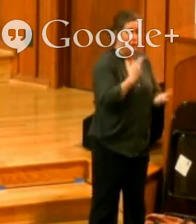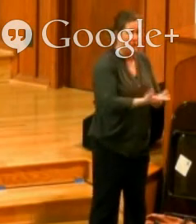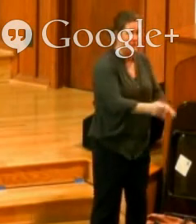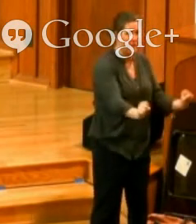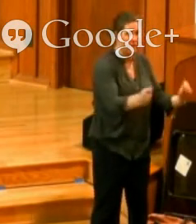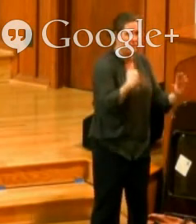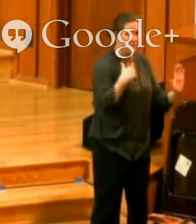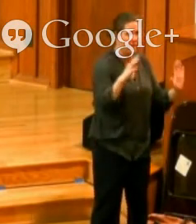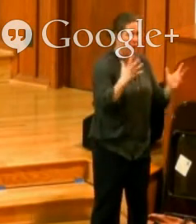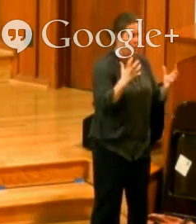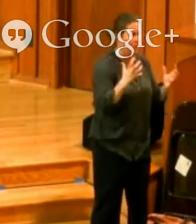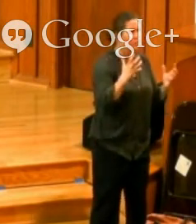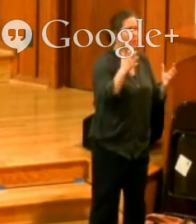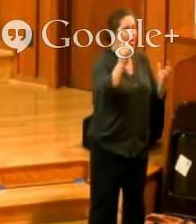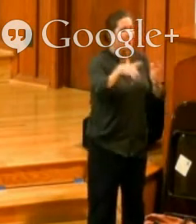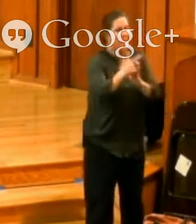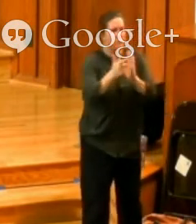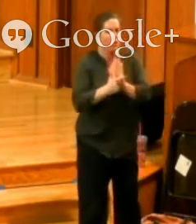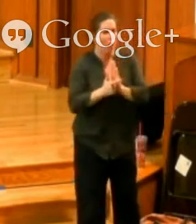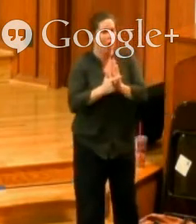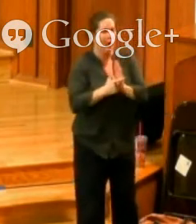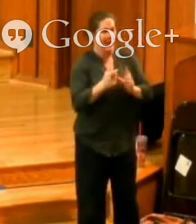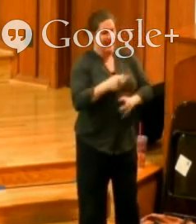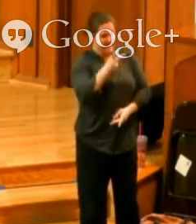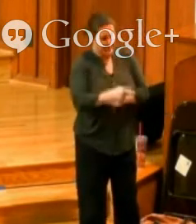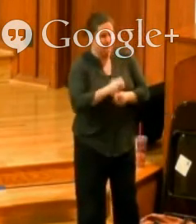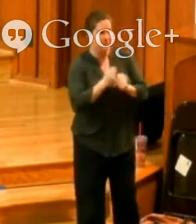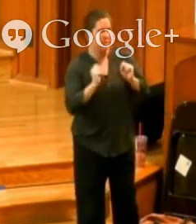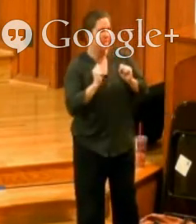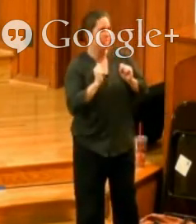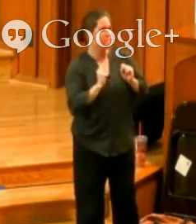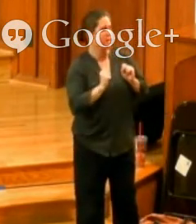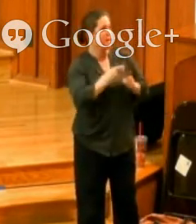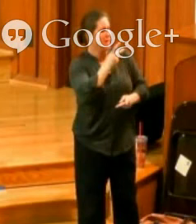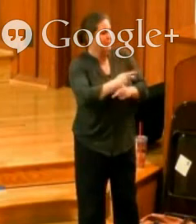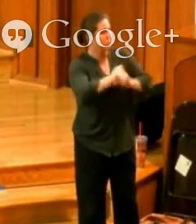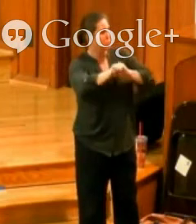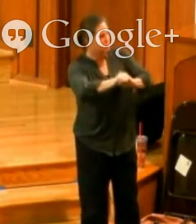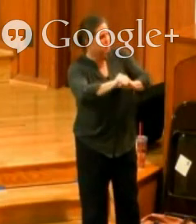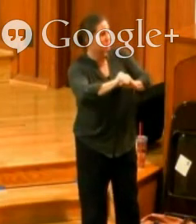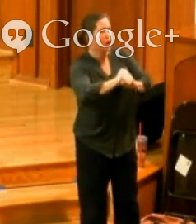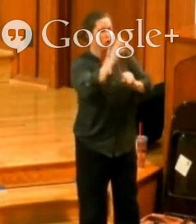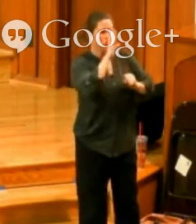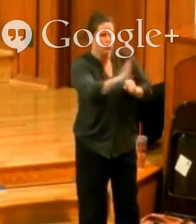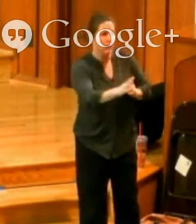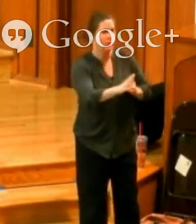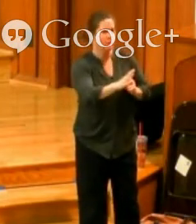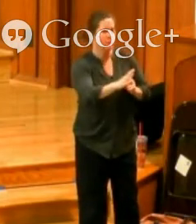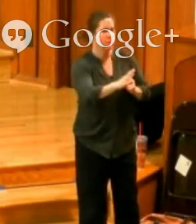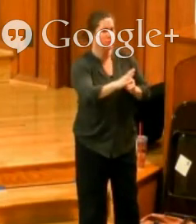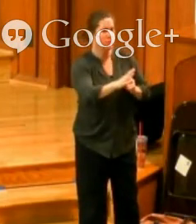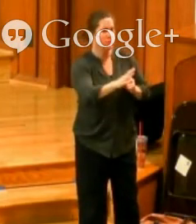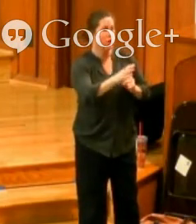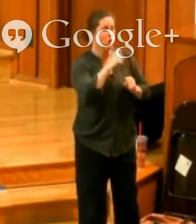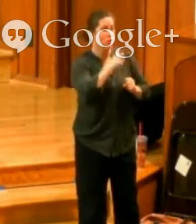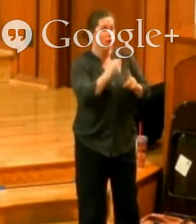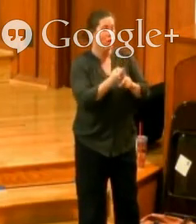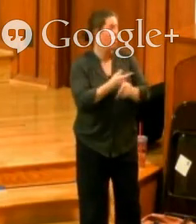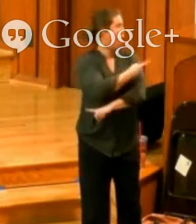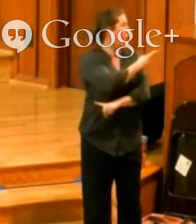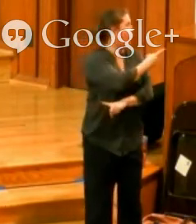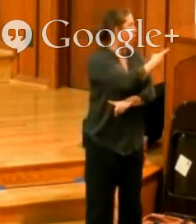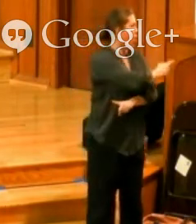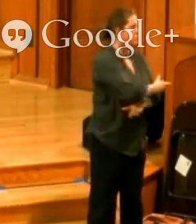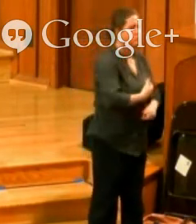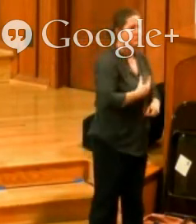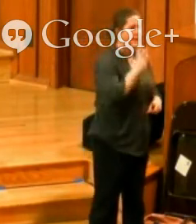law of God does for us. It keeps us safe. It keeps us protected. It keeps us in the straight and the narrow so that we don't get off and experience